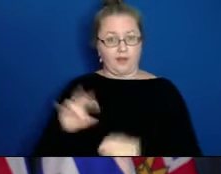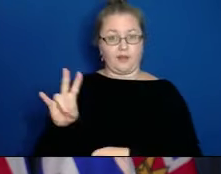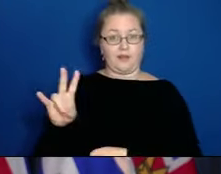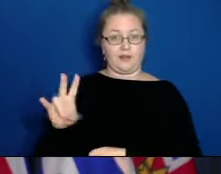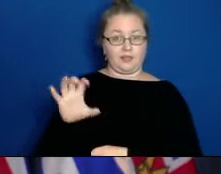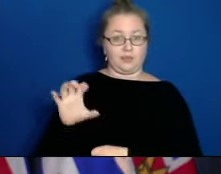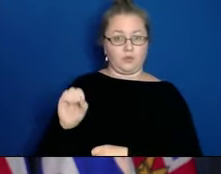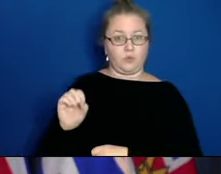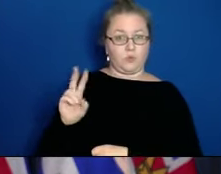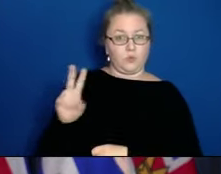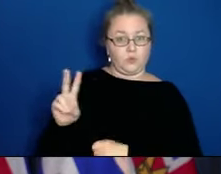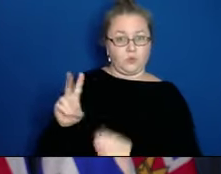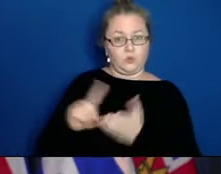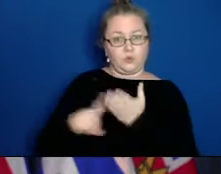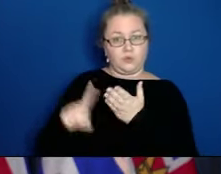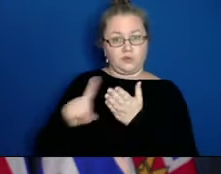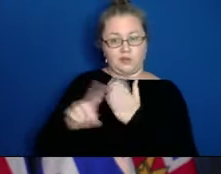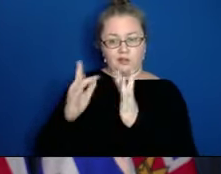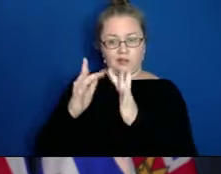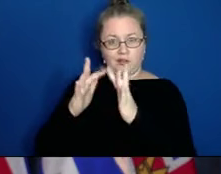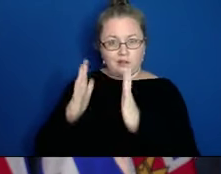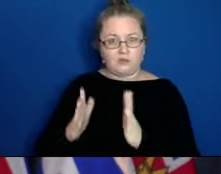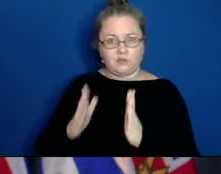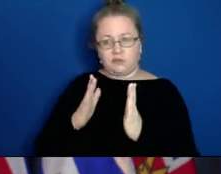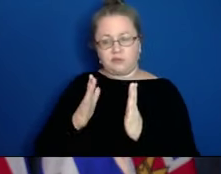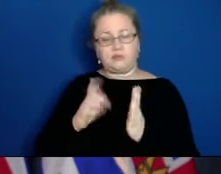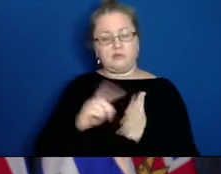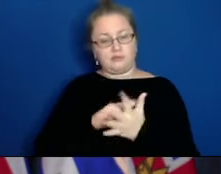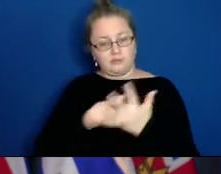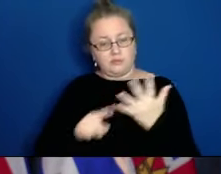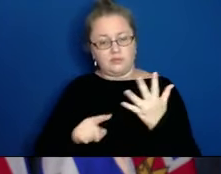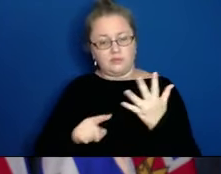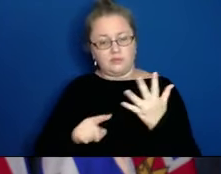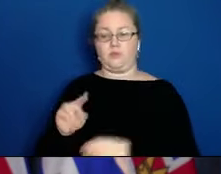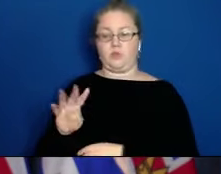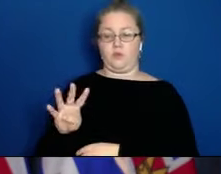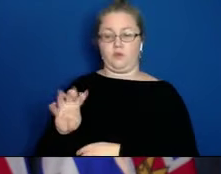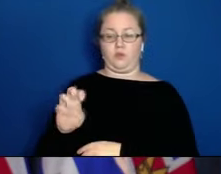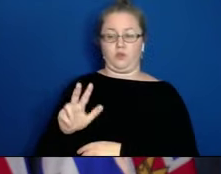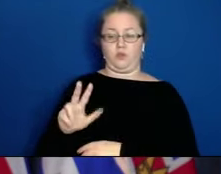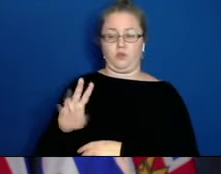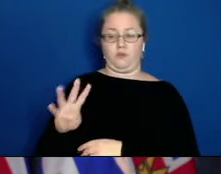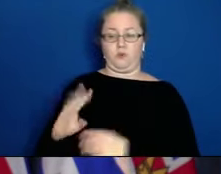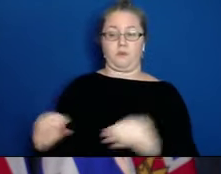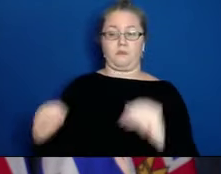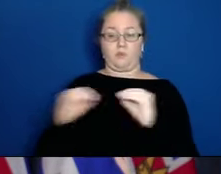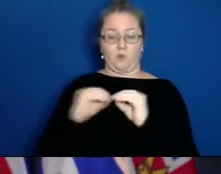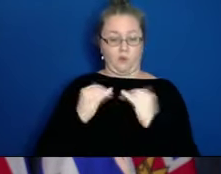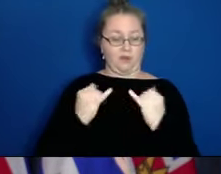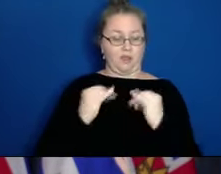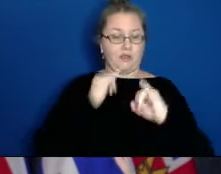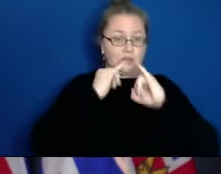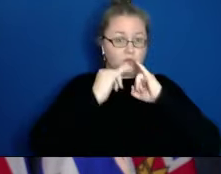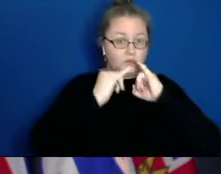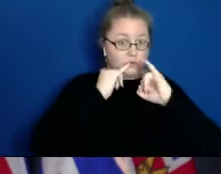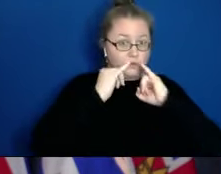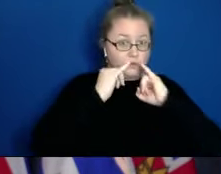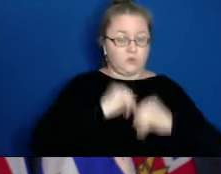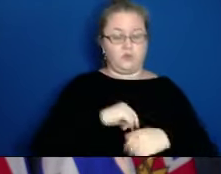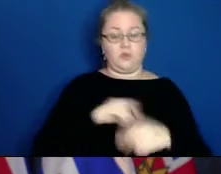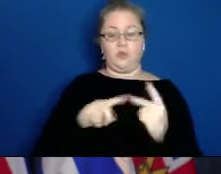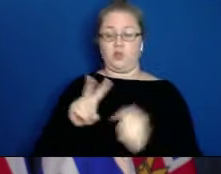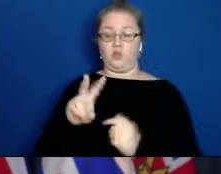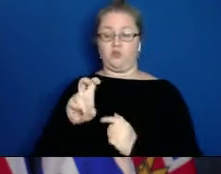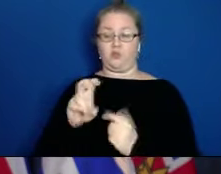hired in BC. That's an increase of 66 from last week. 434 more are in the interview stage and 102 more